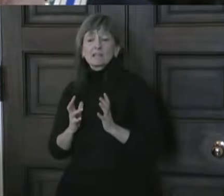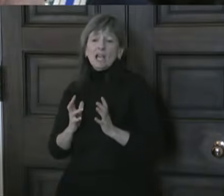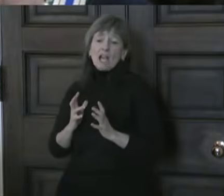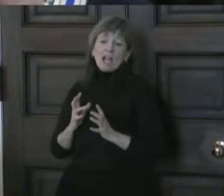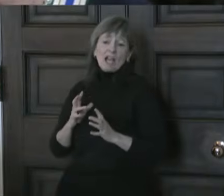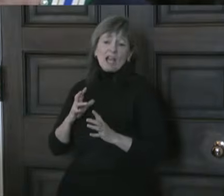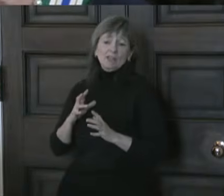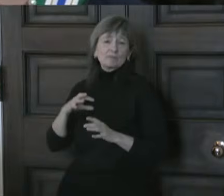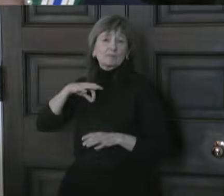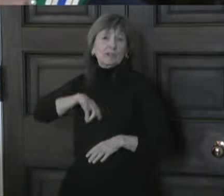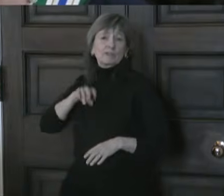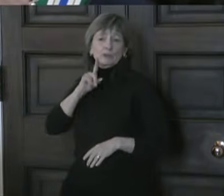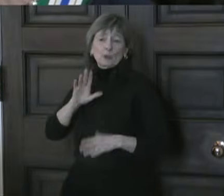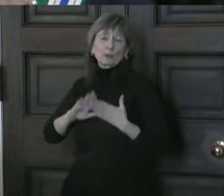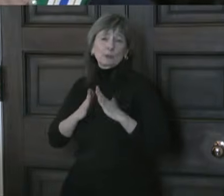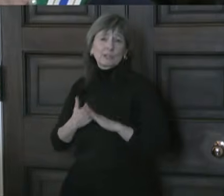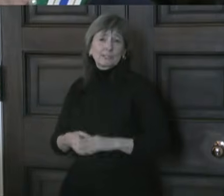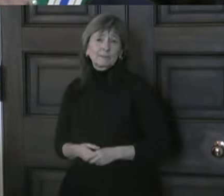through decades of service.